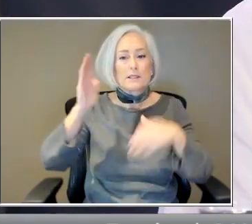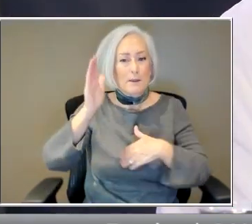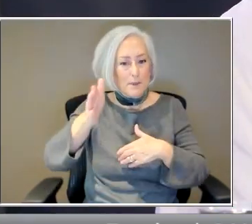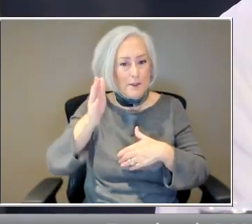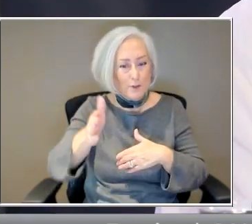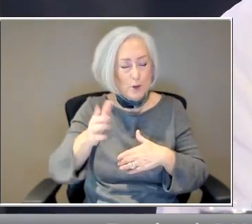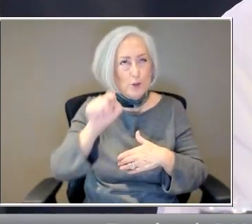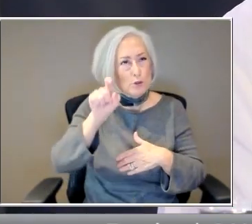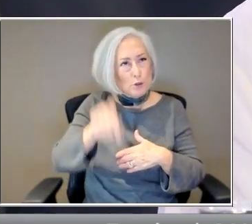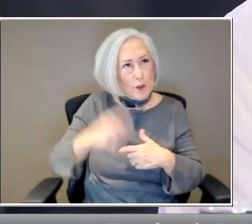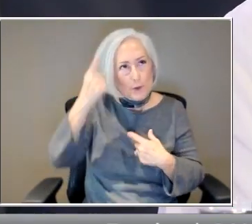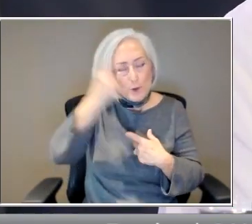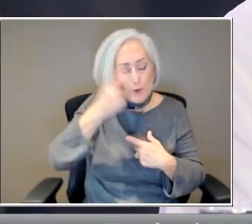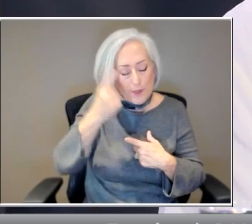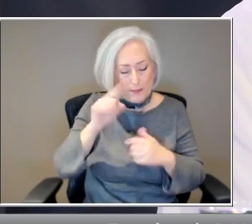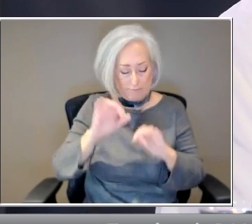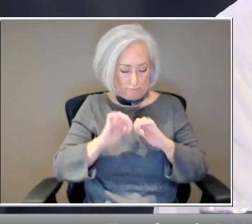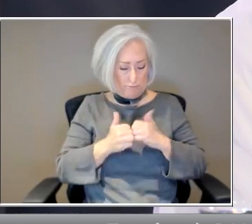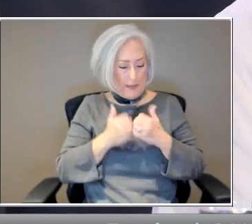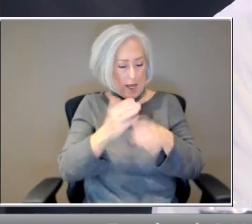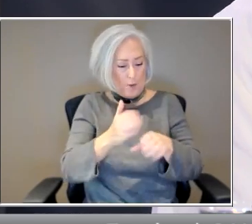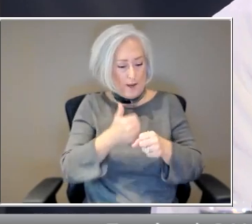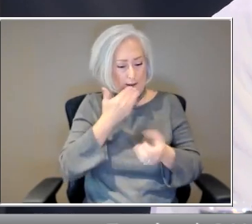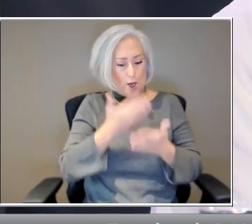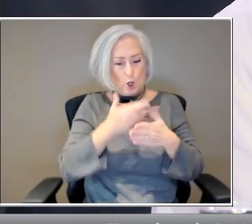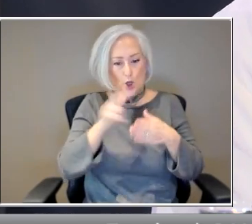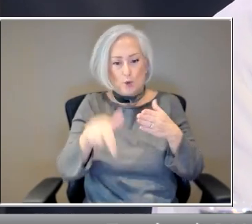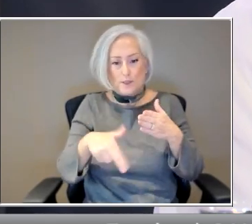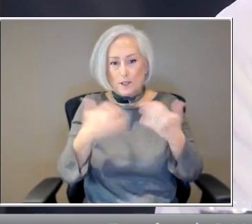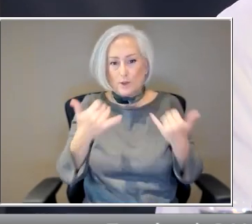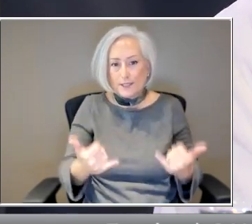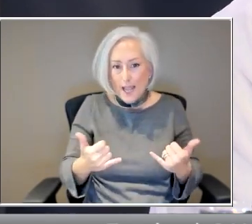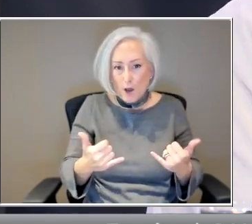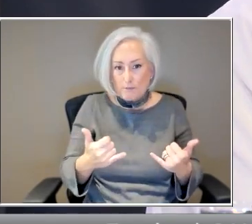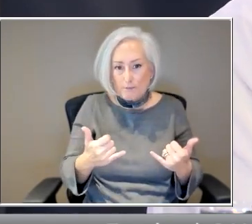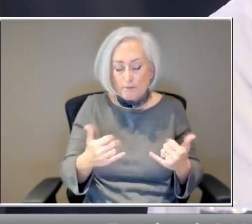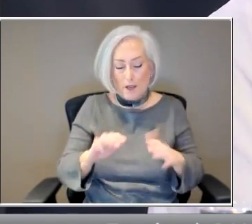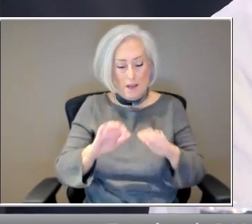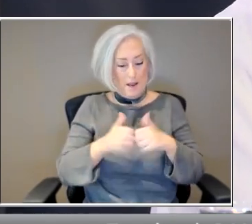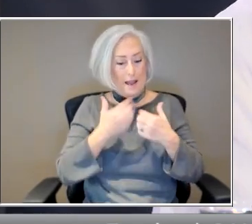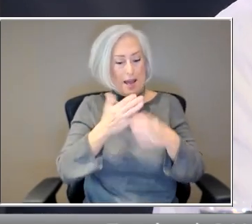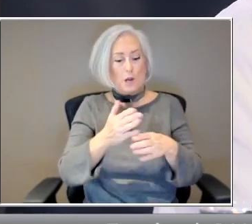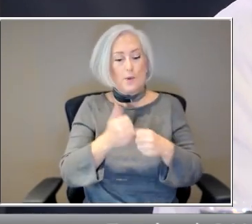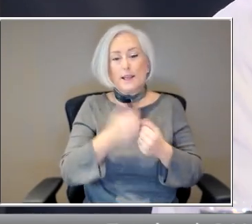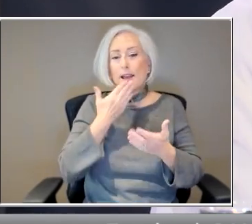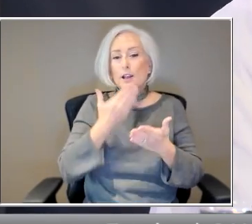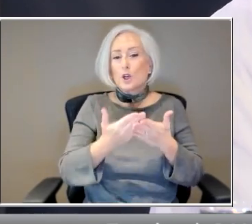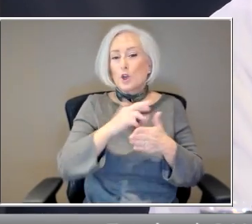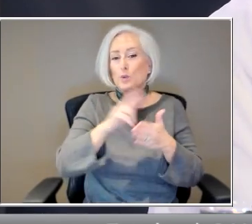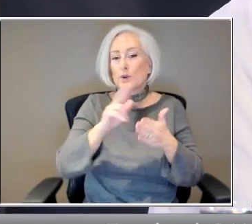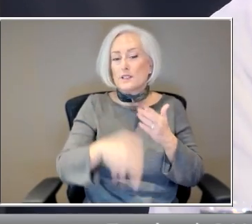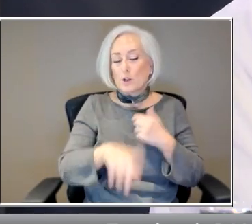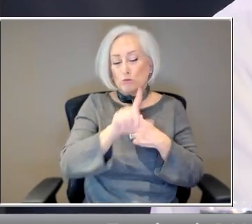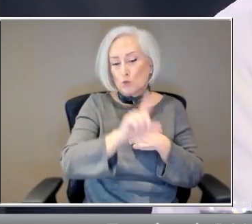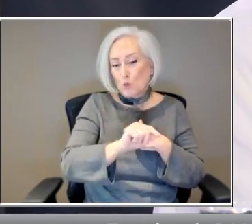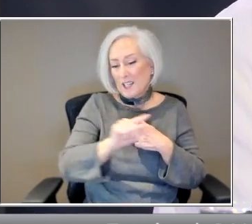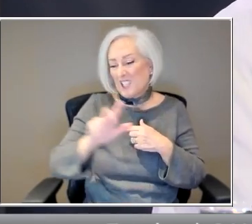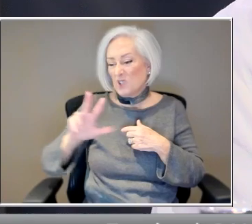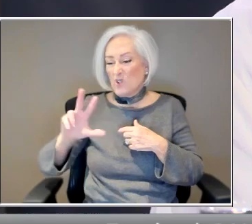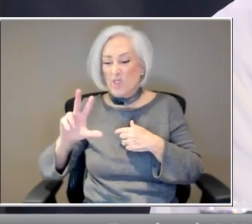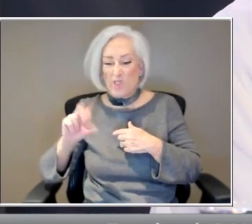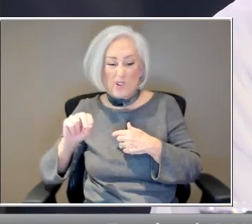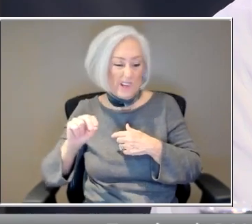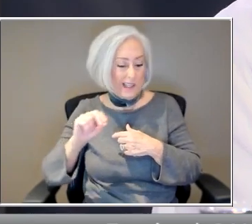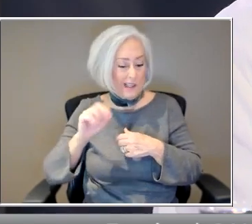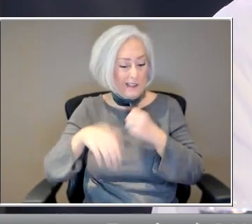how do we get a good result now, but also how do we get a good result 20, 30, 40 years from now? And I think that's the biggest challenge in